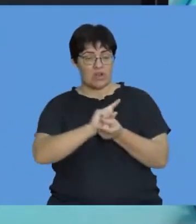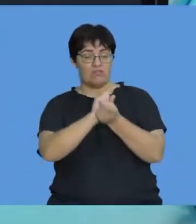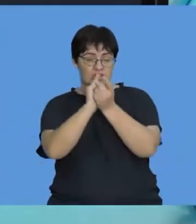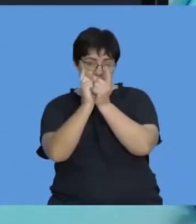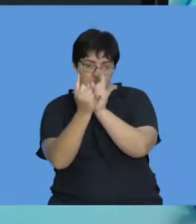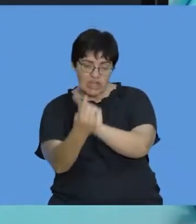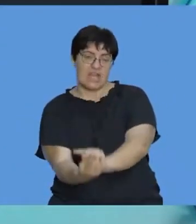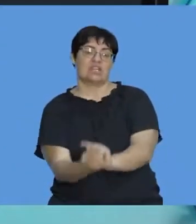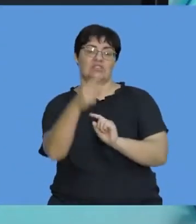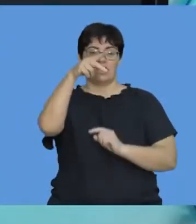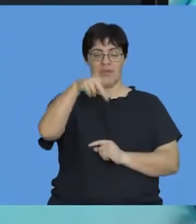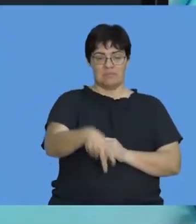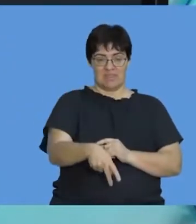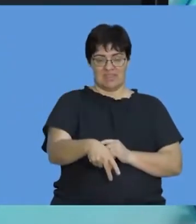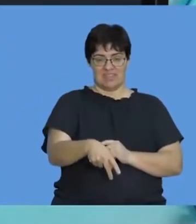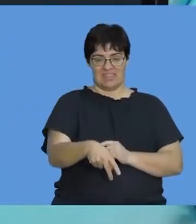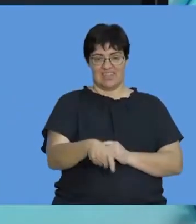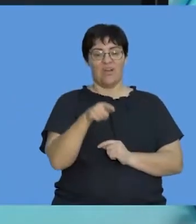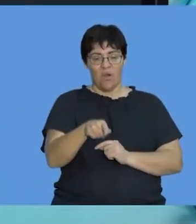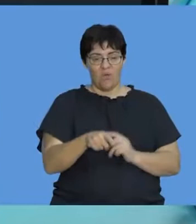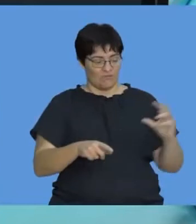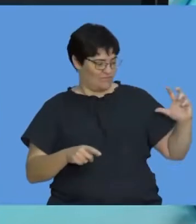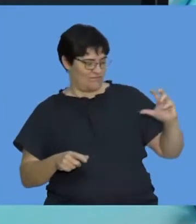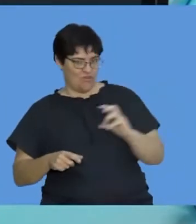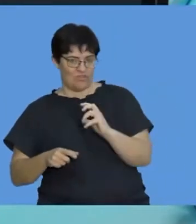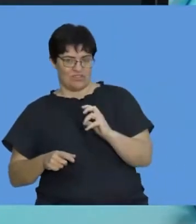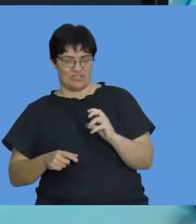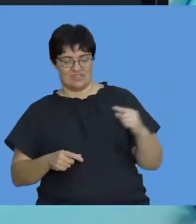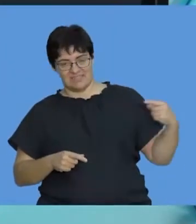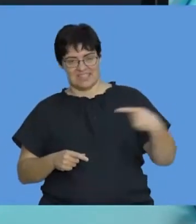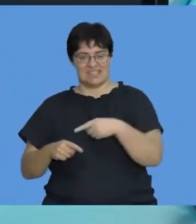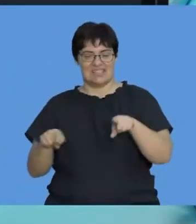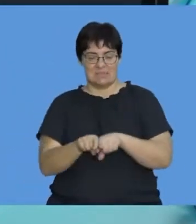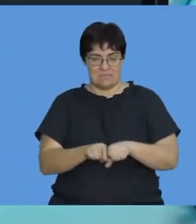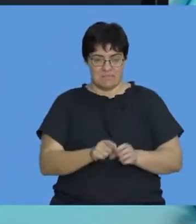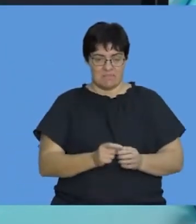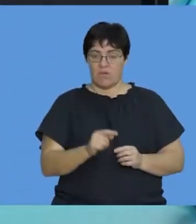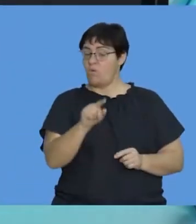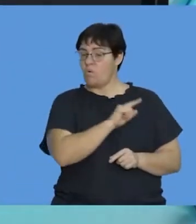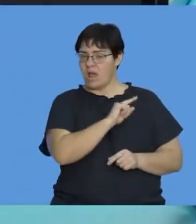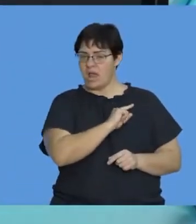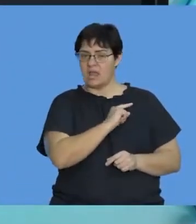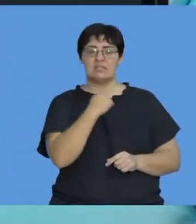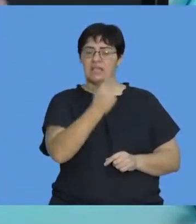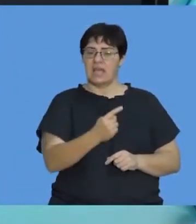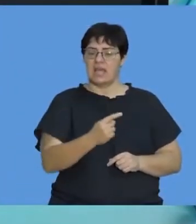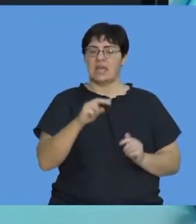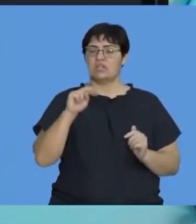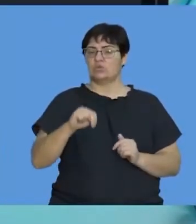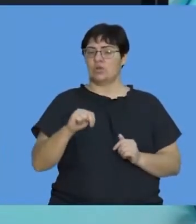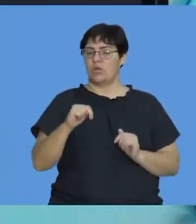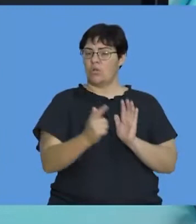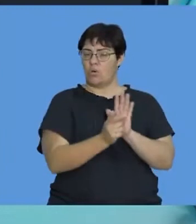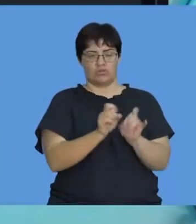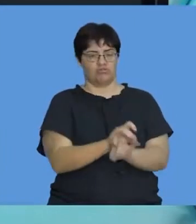of change of momentum in the direction of the net force. Doesn't matter, because they've said Newton's